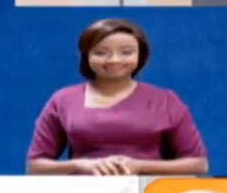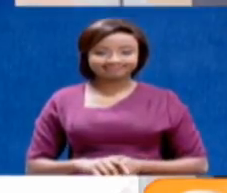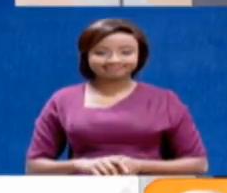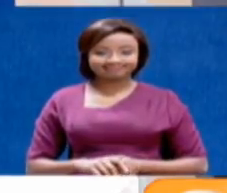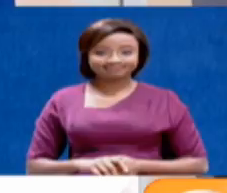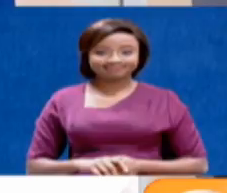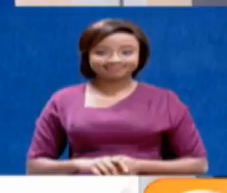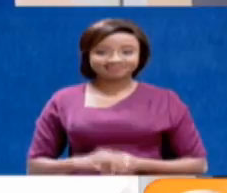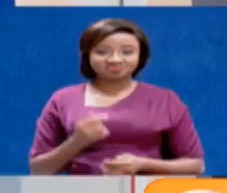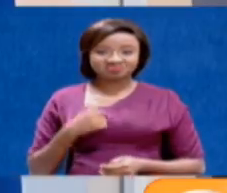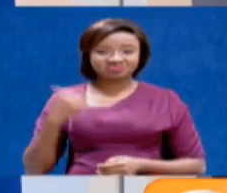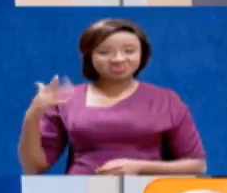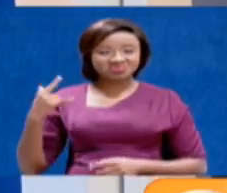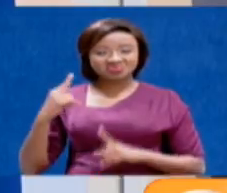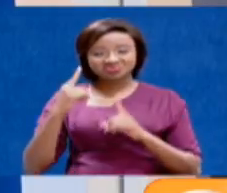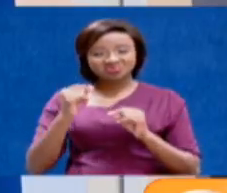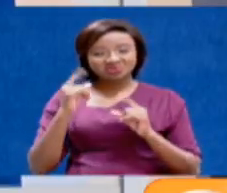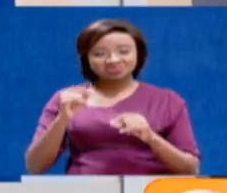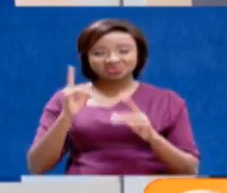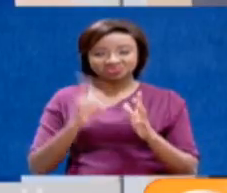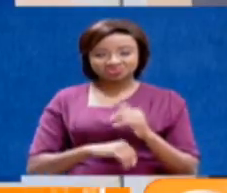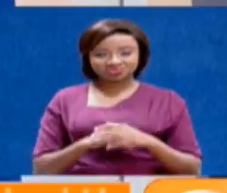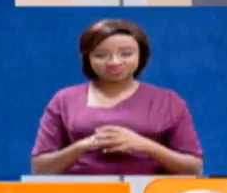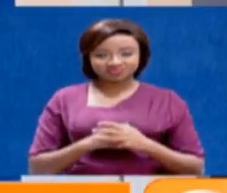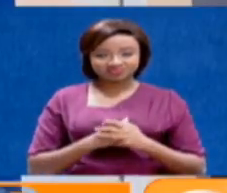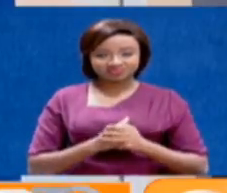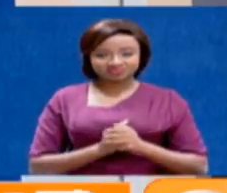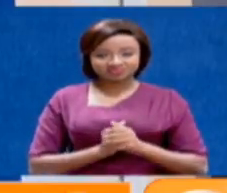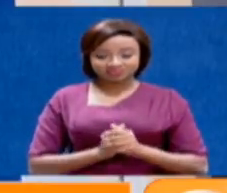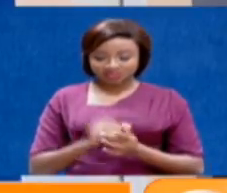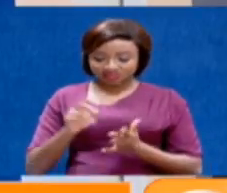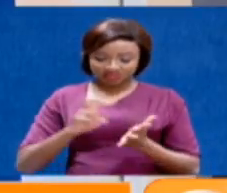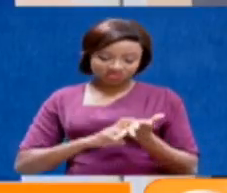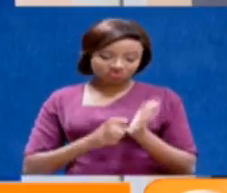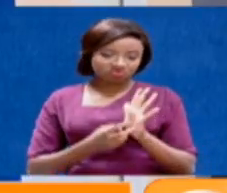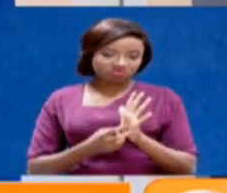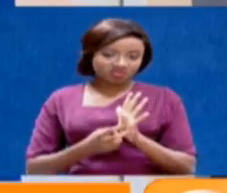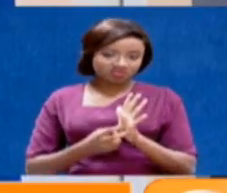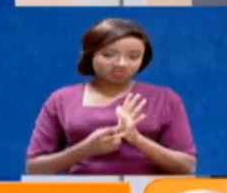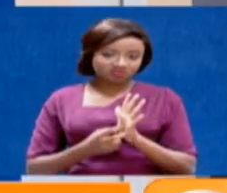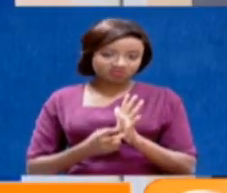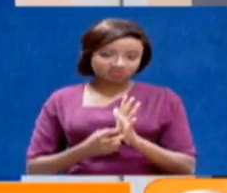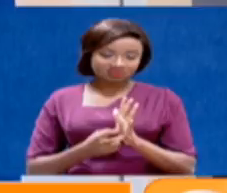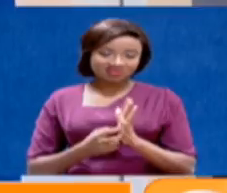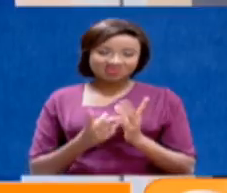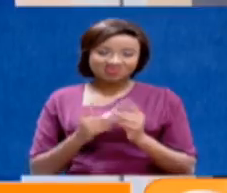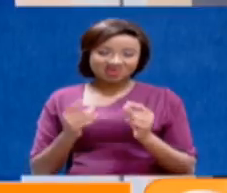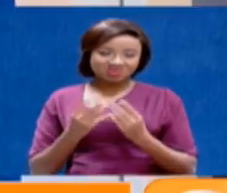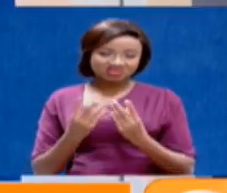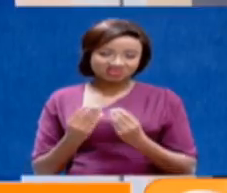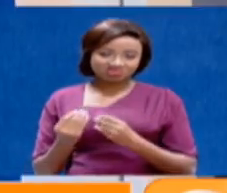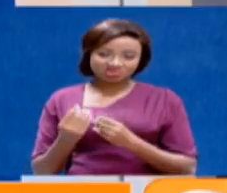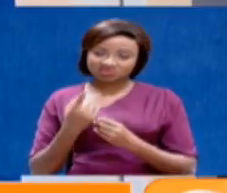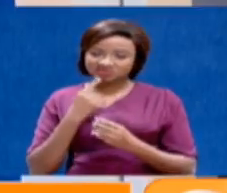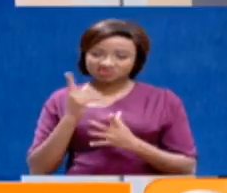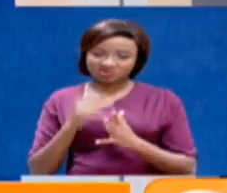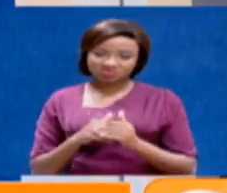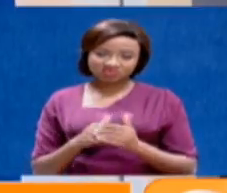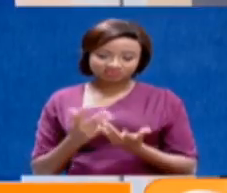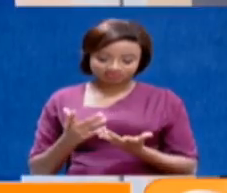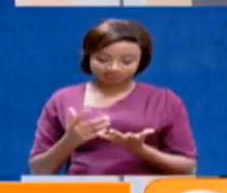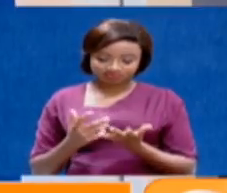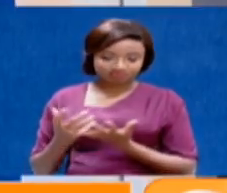And what we're seeing today is a contract which is designed in very simple terms to keep the trade flowing. Trade is at the heart of the